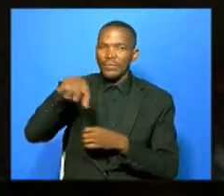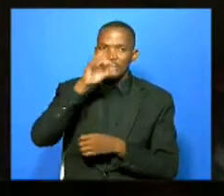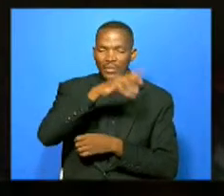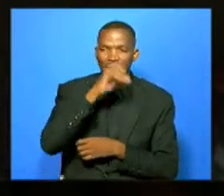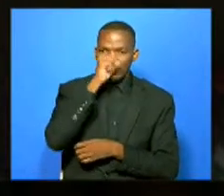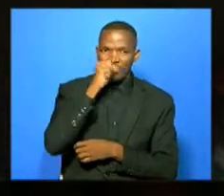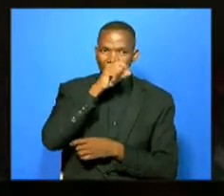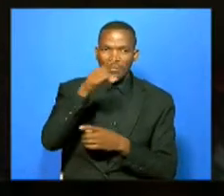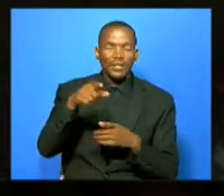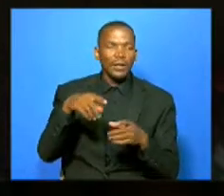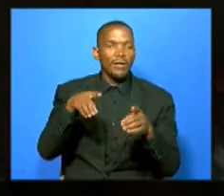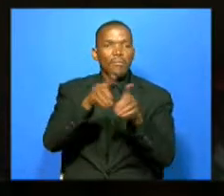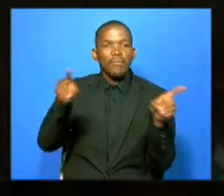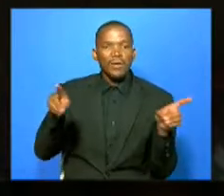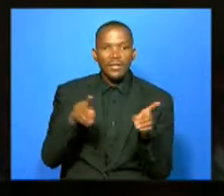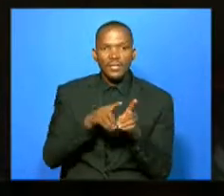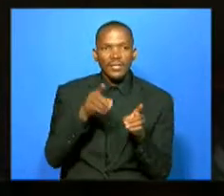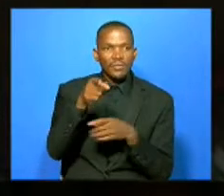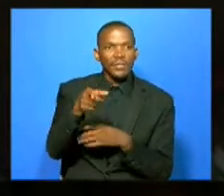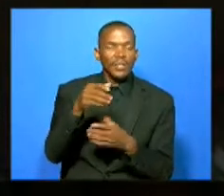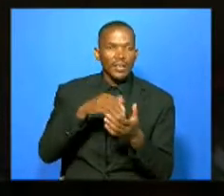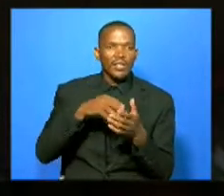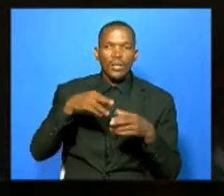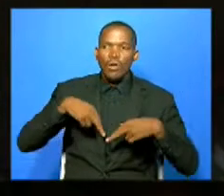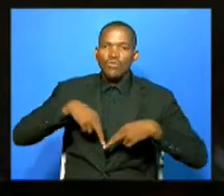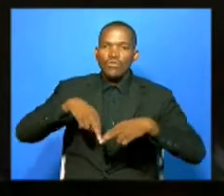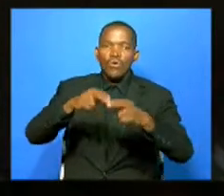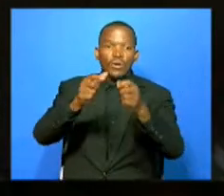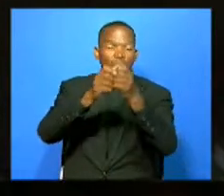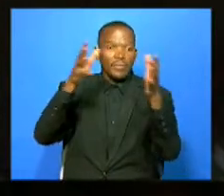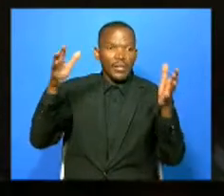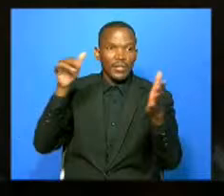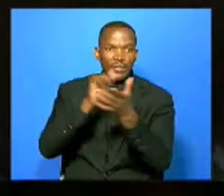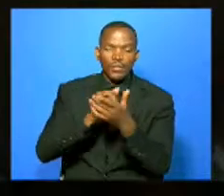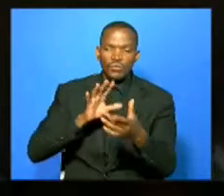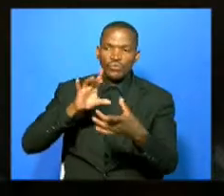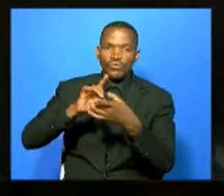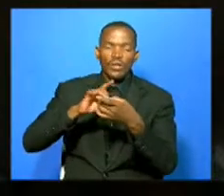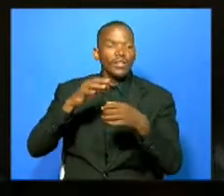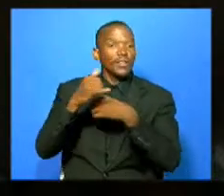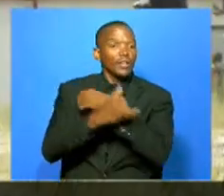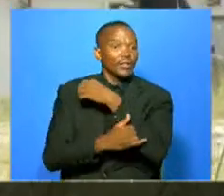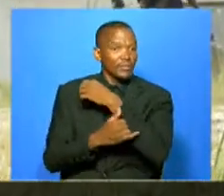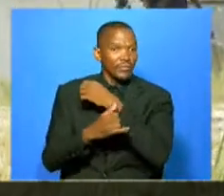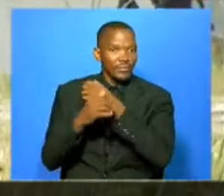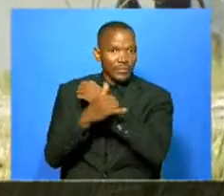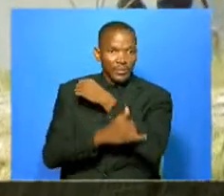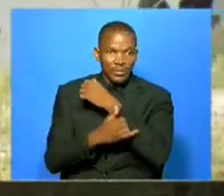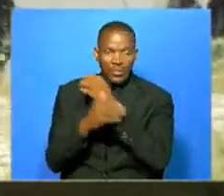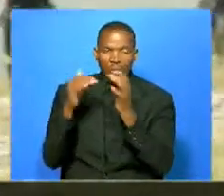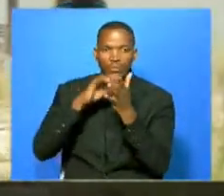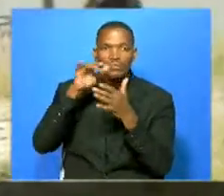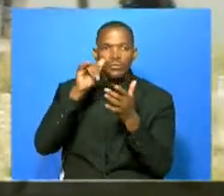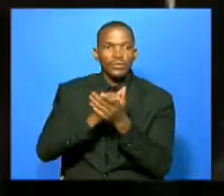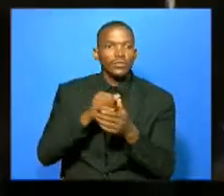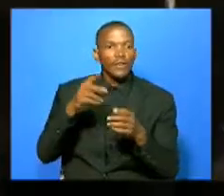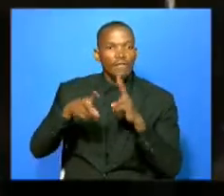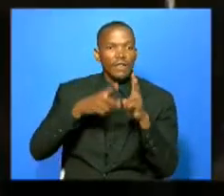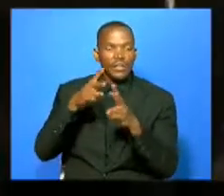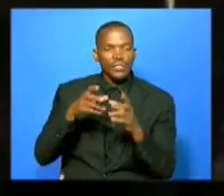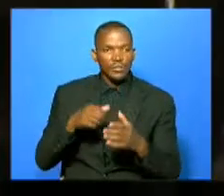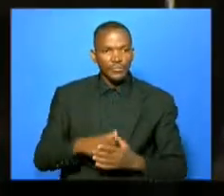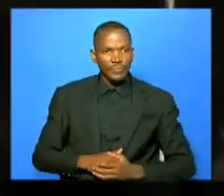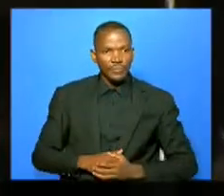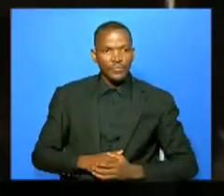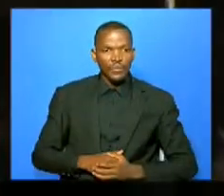mafelong a boikhutso mo ditseleng tsa rona tse ditona tse di gokaganyang metse le metsana ya rona ga re ka ke